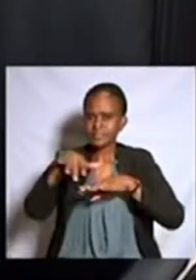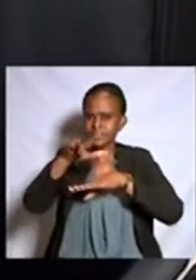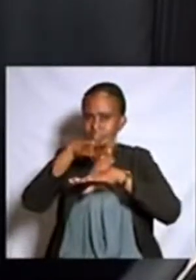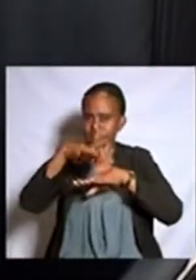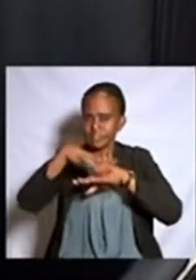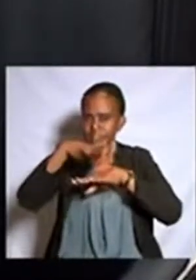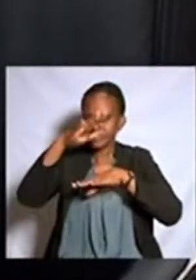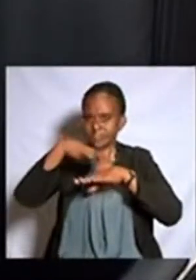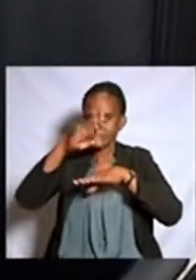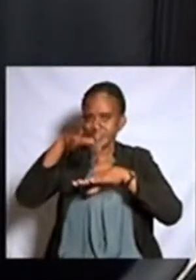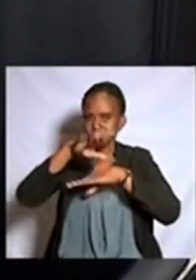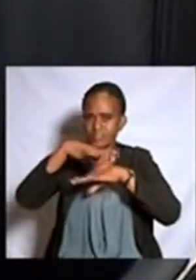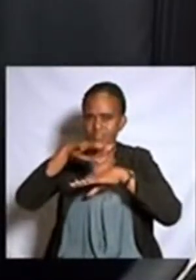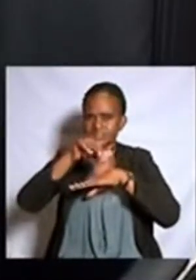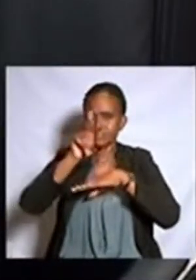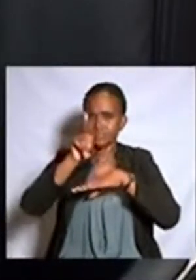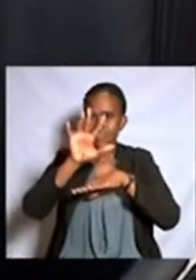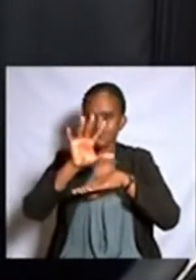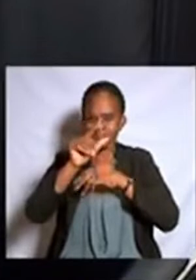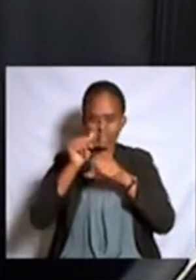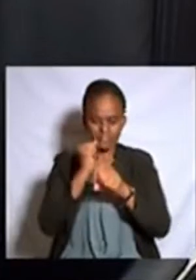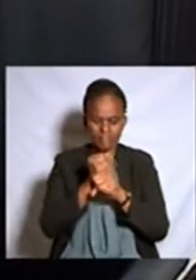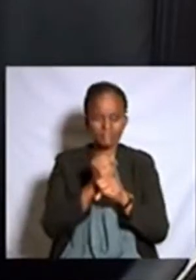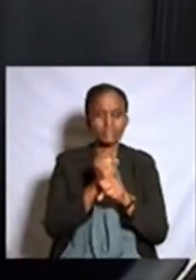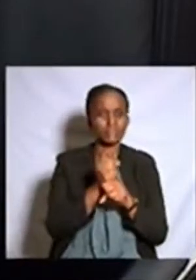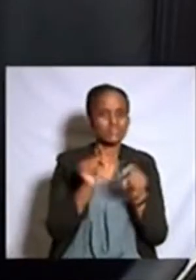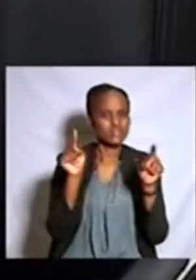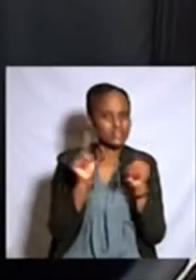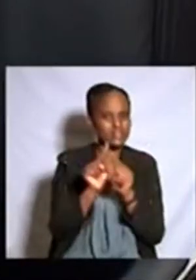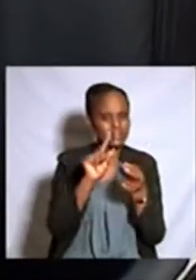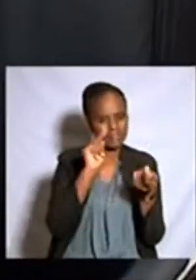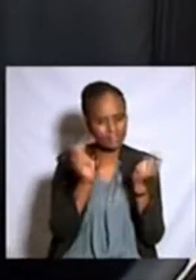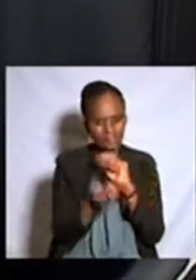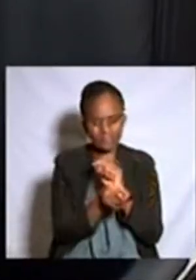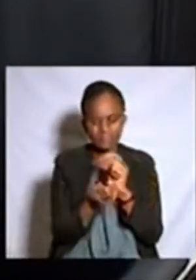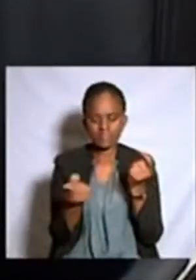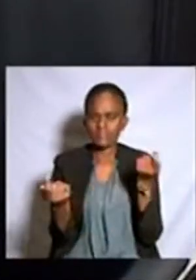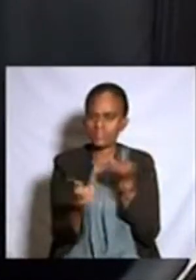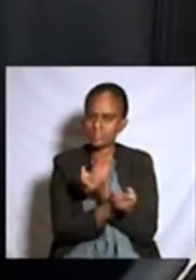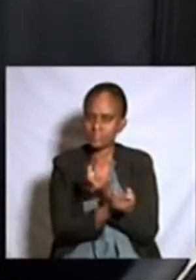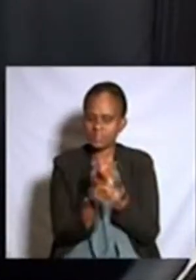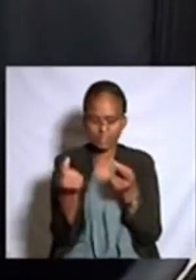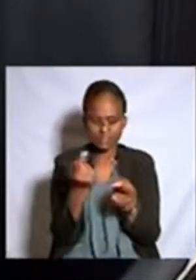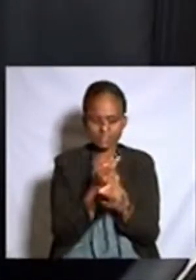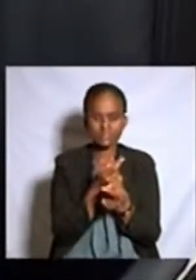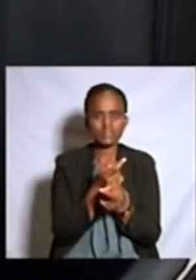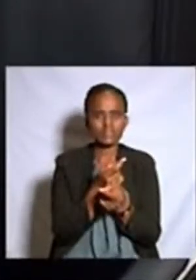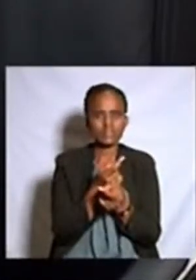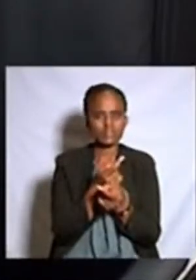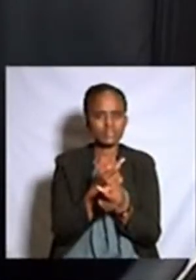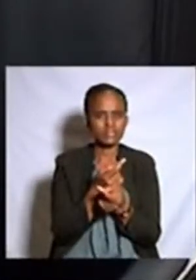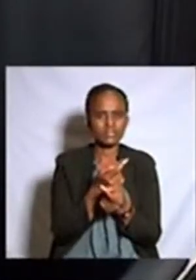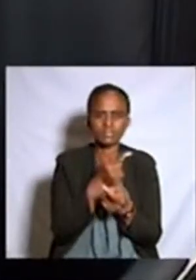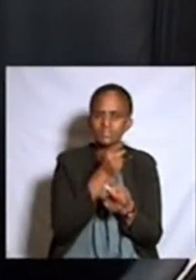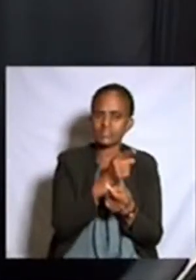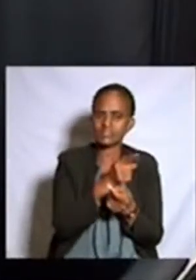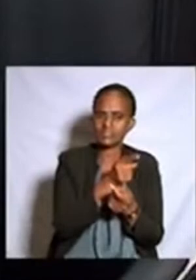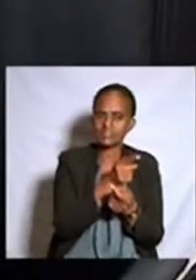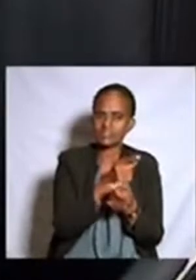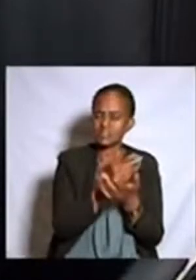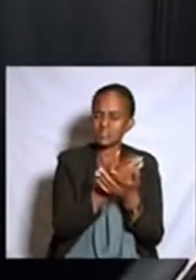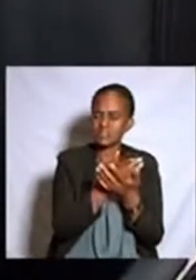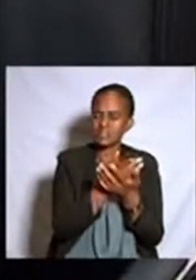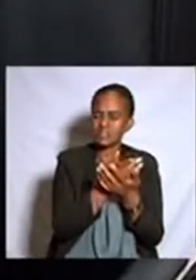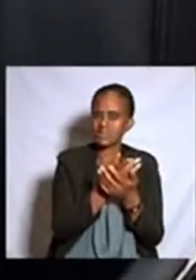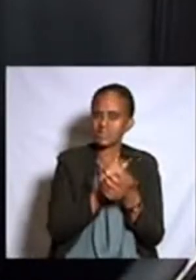years? Was it also the change from annuity to amortization?